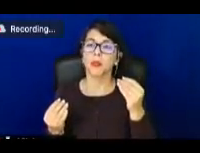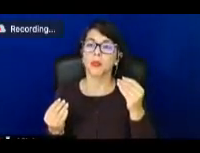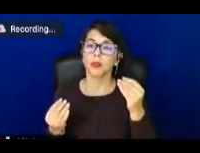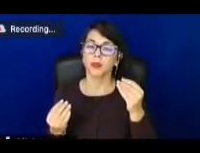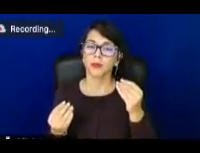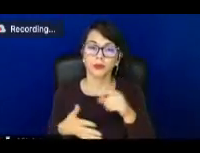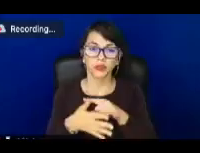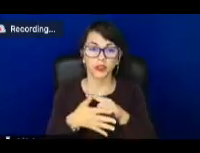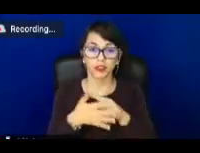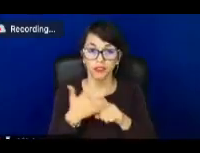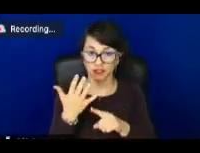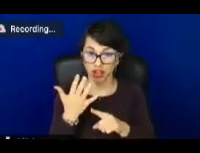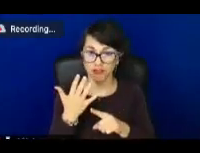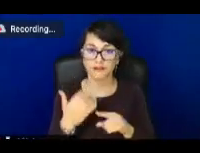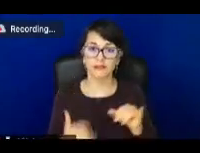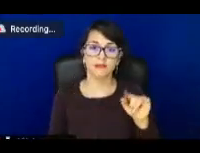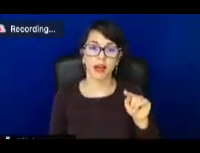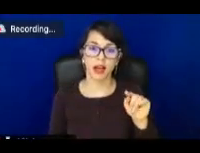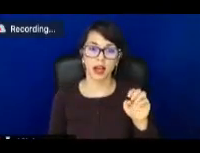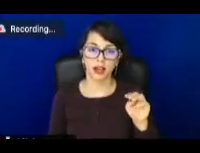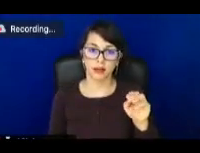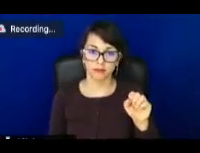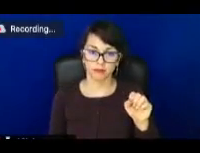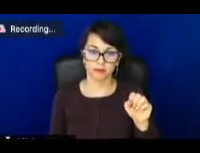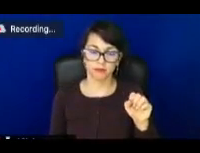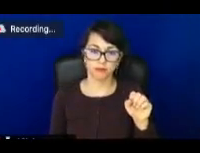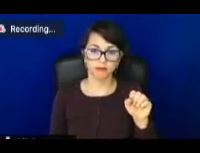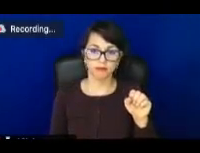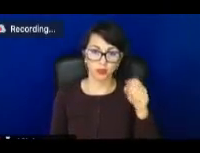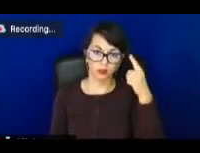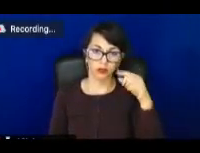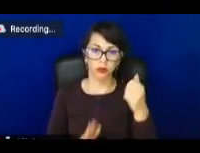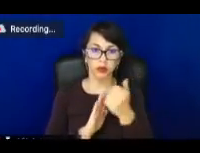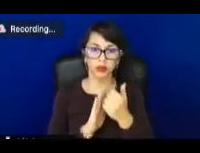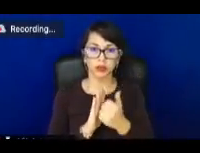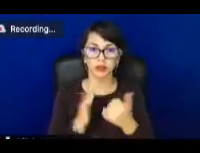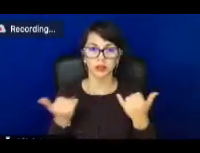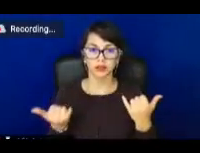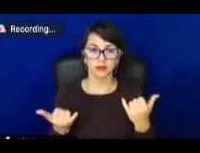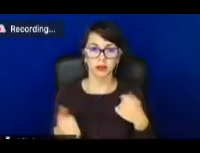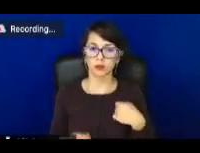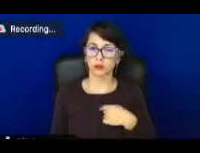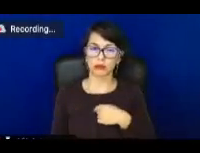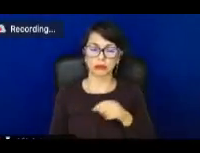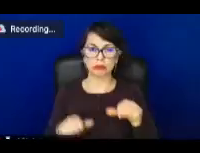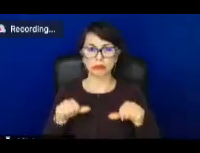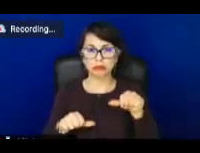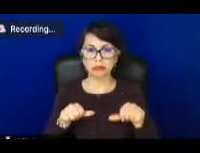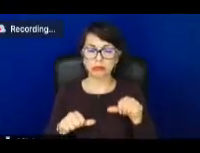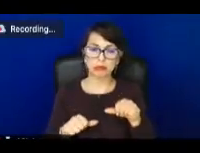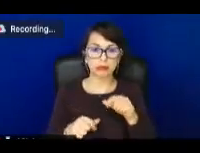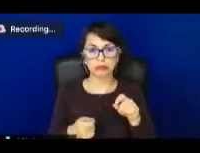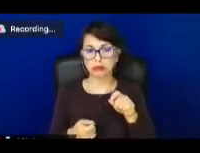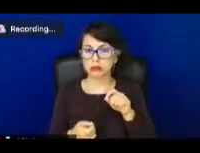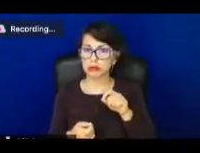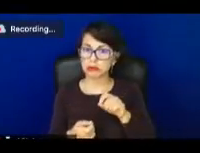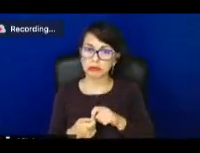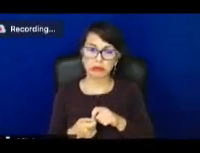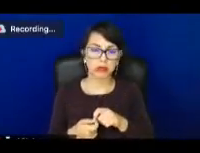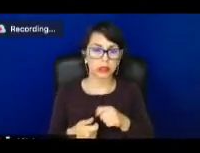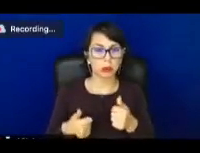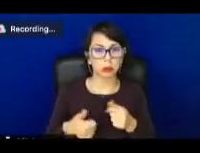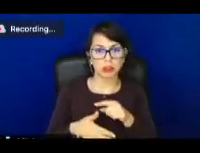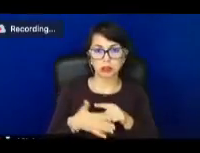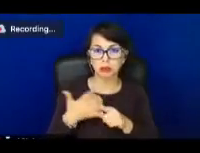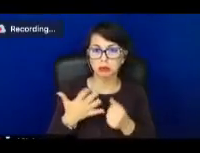bullet items on the agenda. We weren't sure exactly what we were going to need to talk